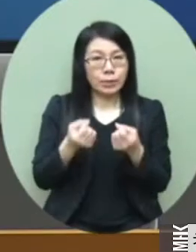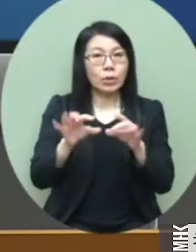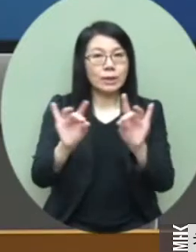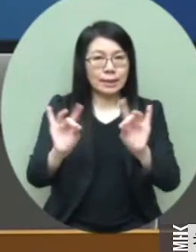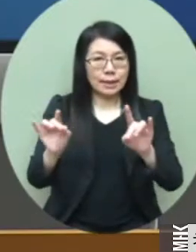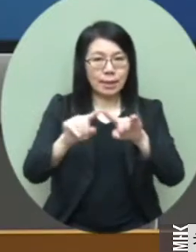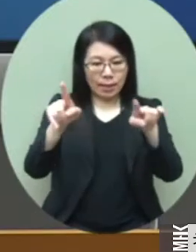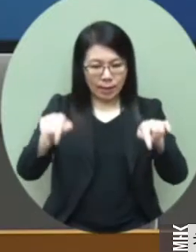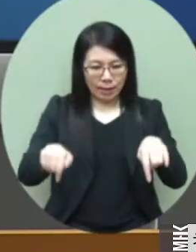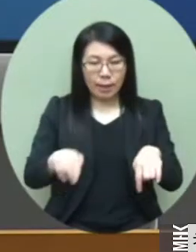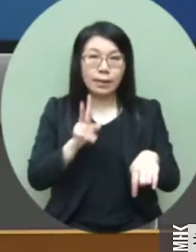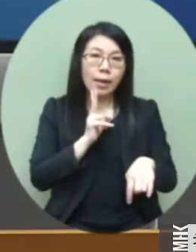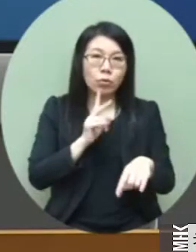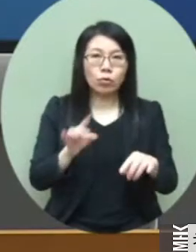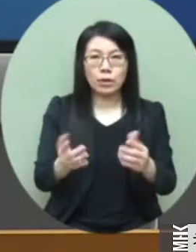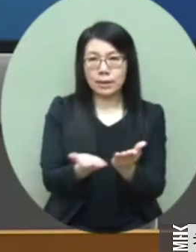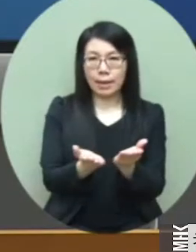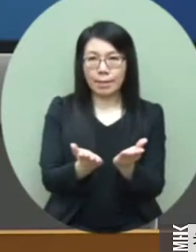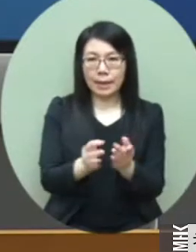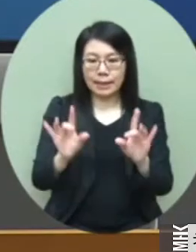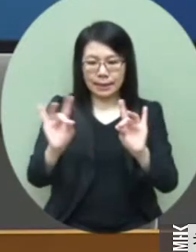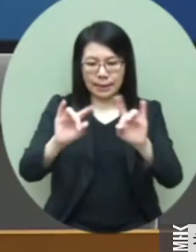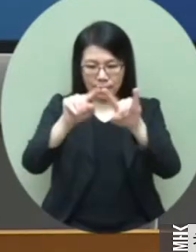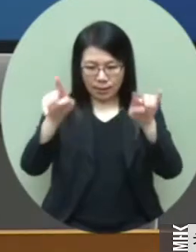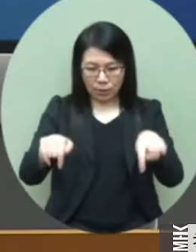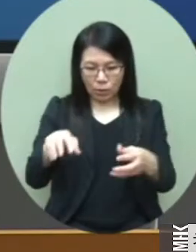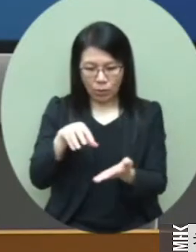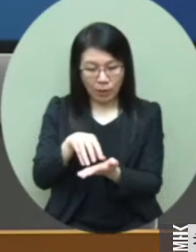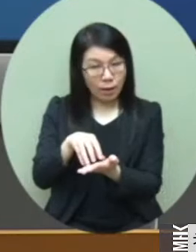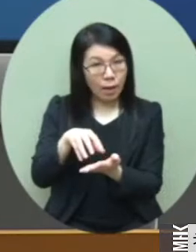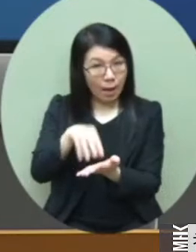certification or, you know, any